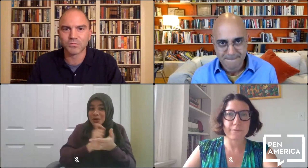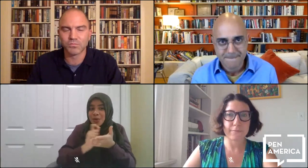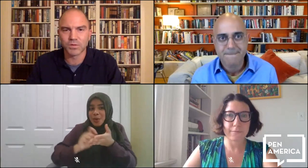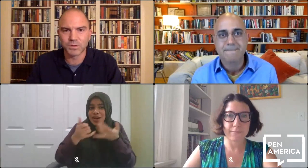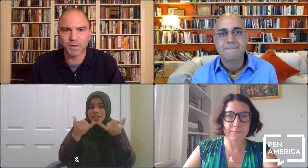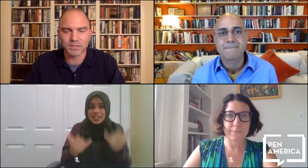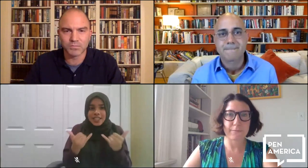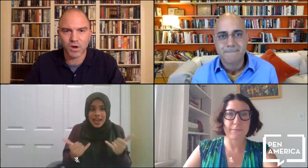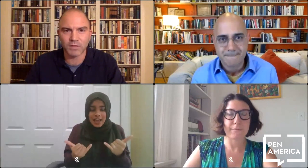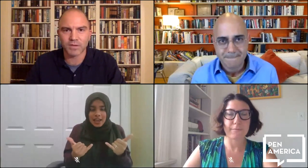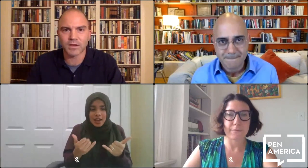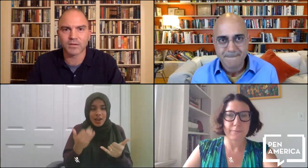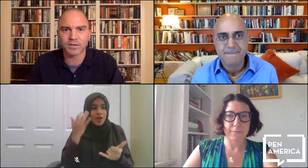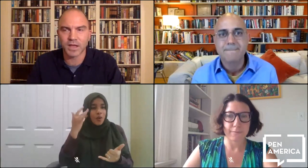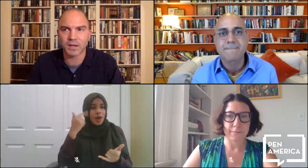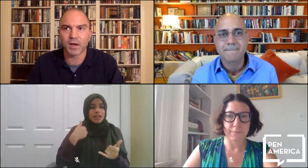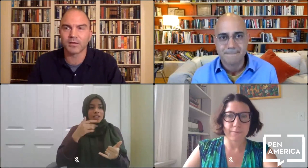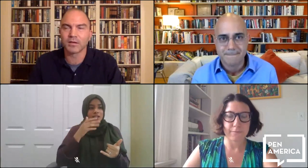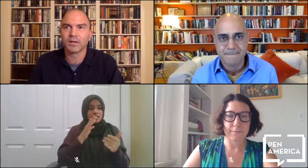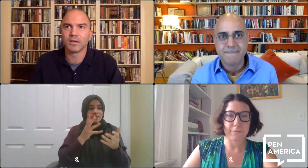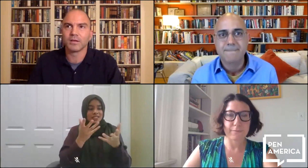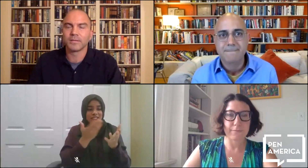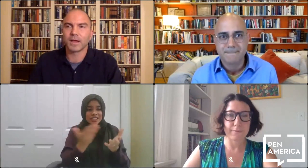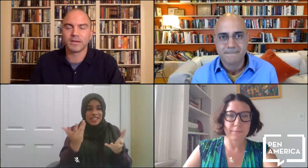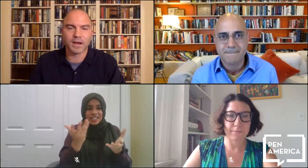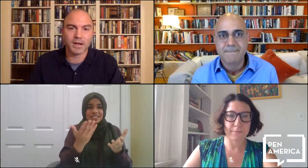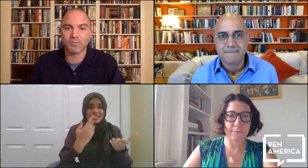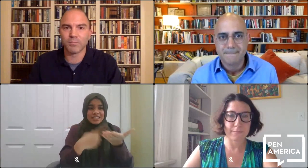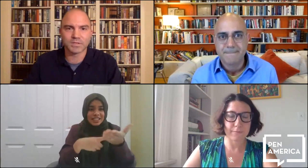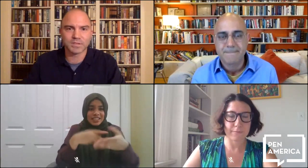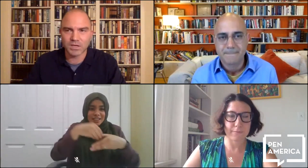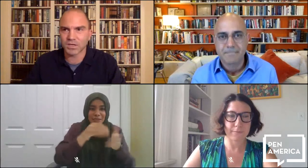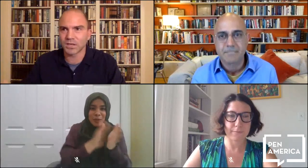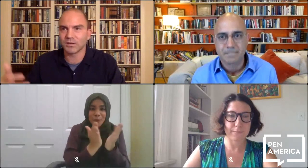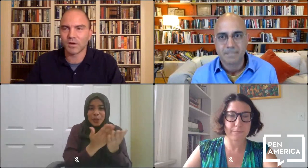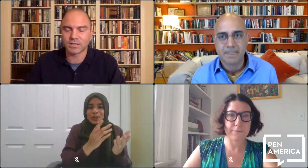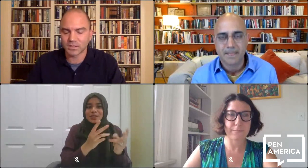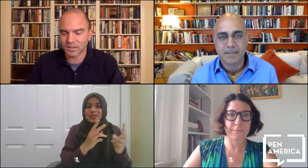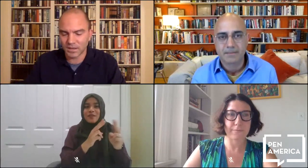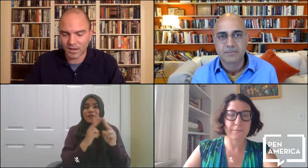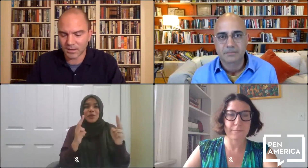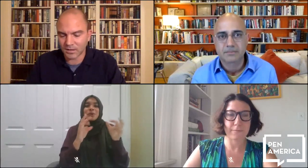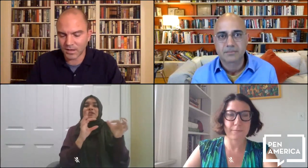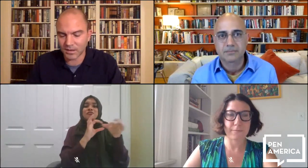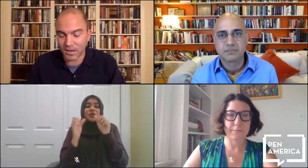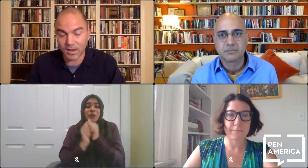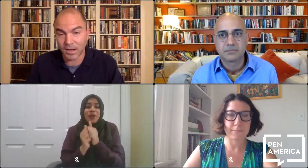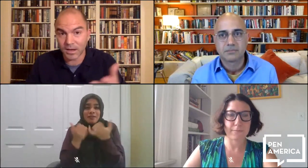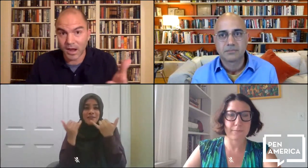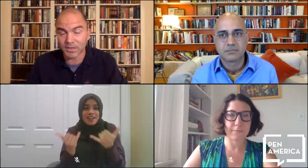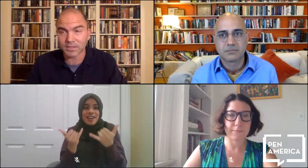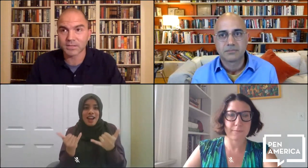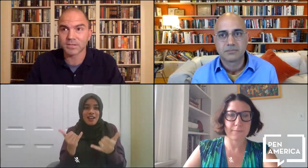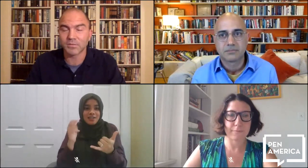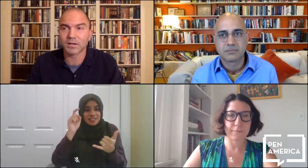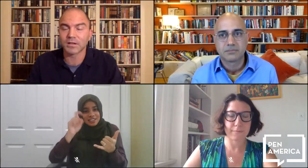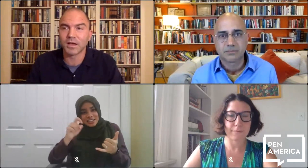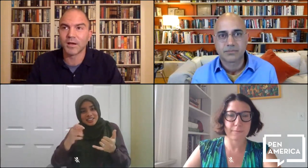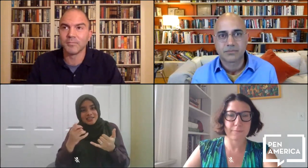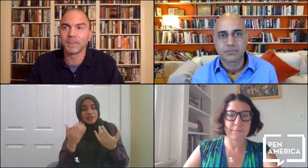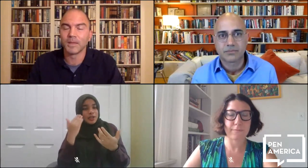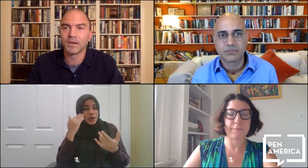to the debates we're having here today about identity and representation and race and economics as